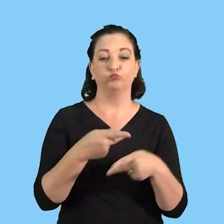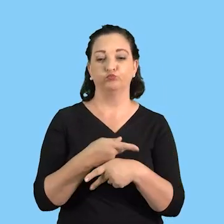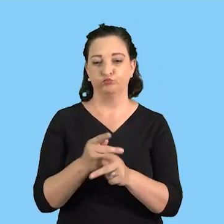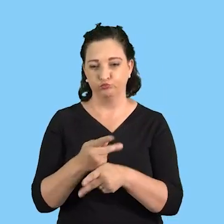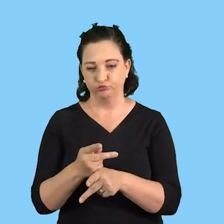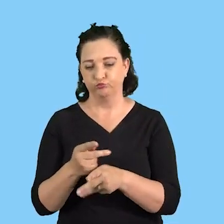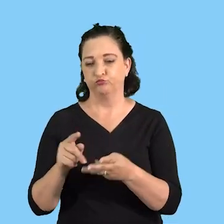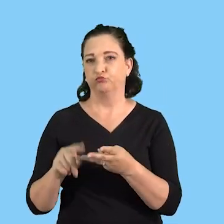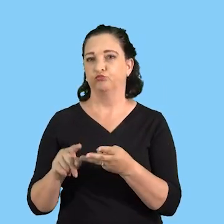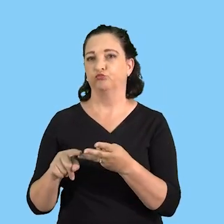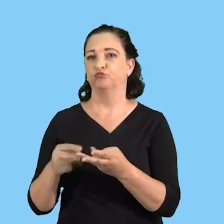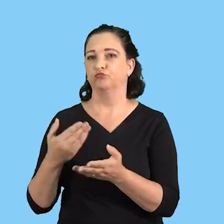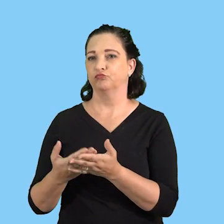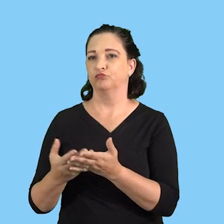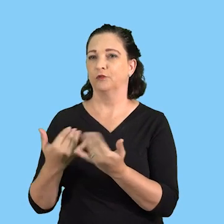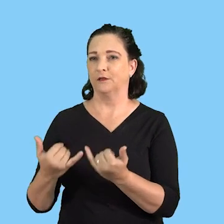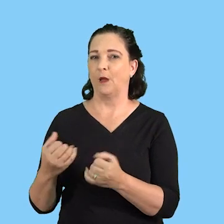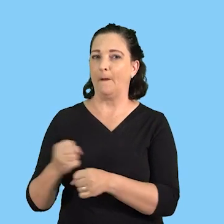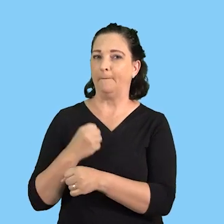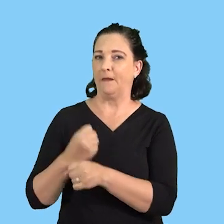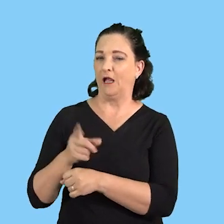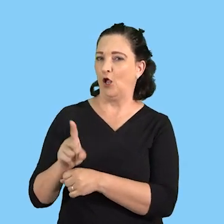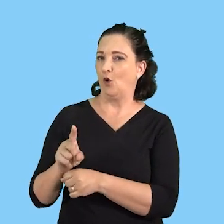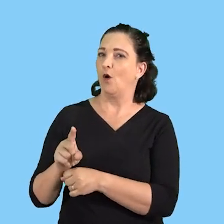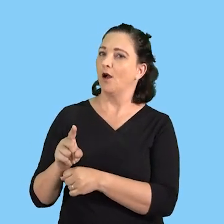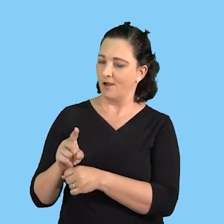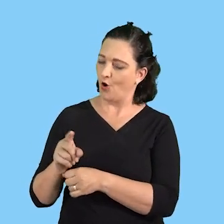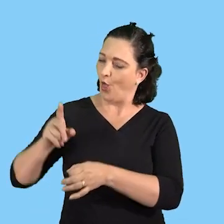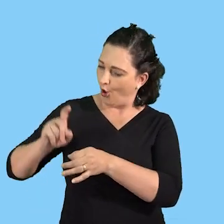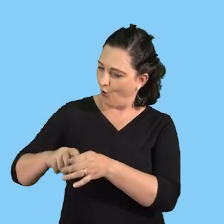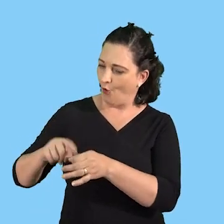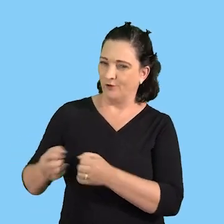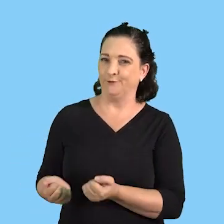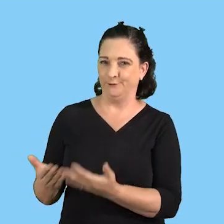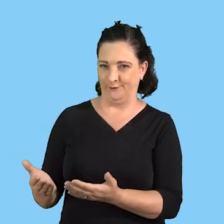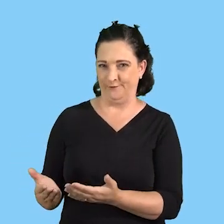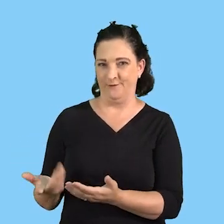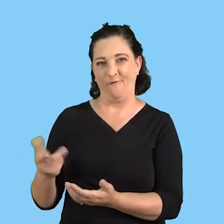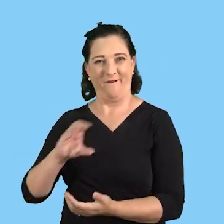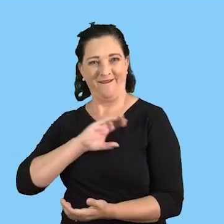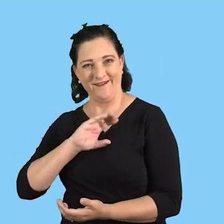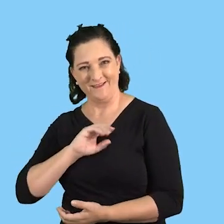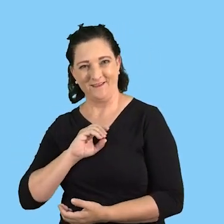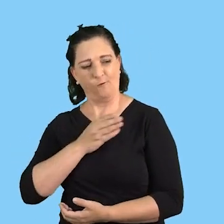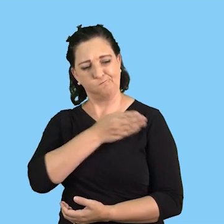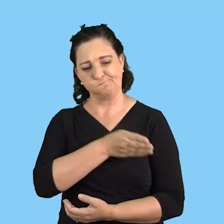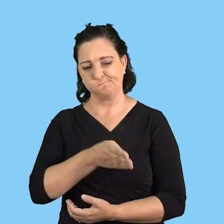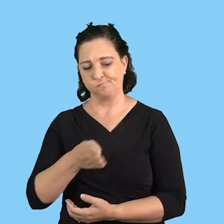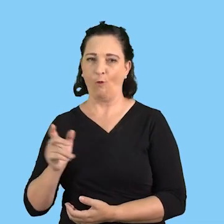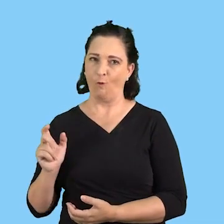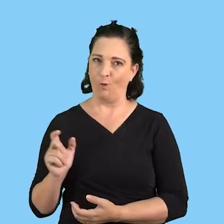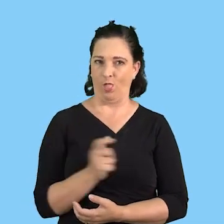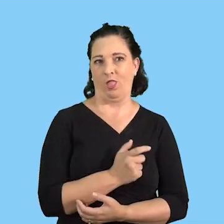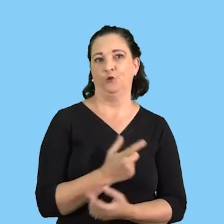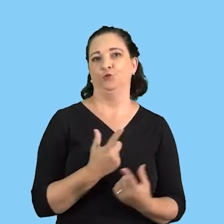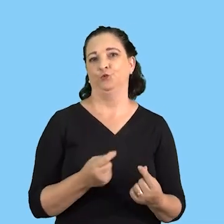to produce, and provide quality products and services to our customers. Now remember that with